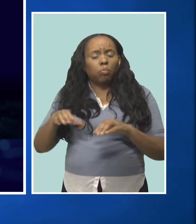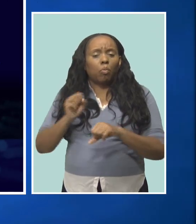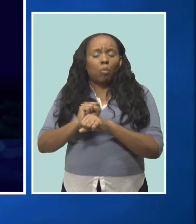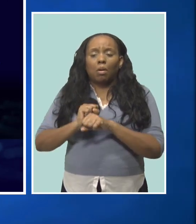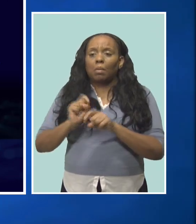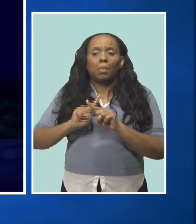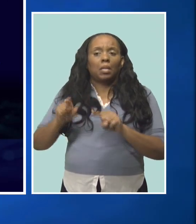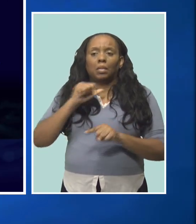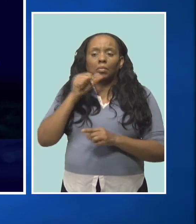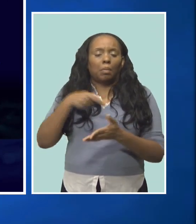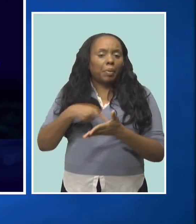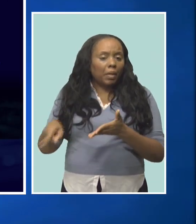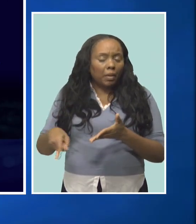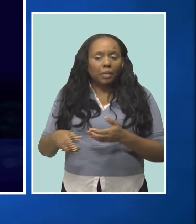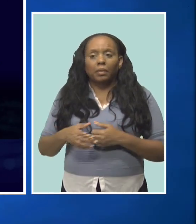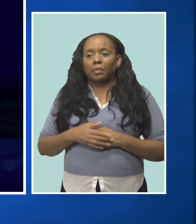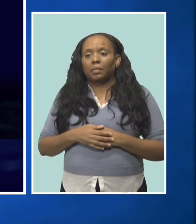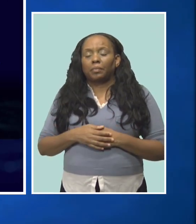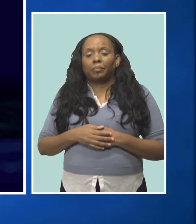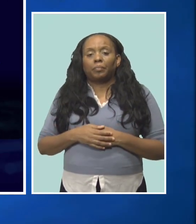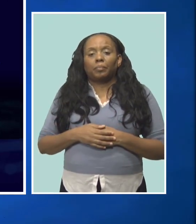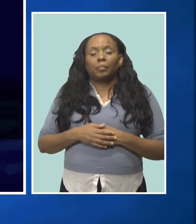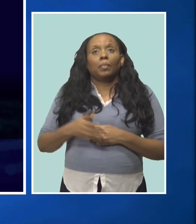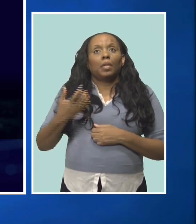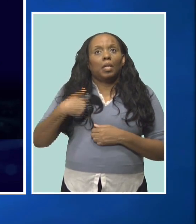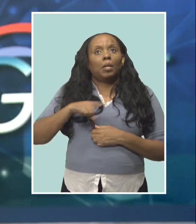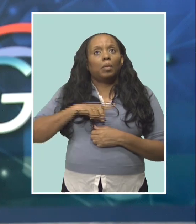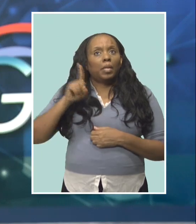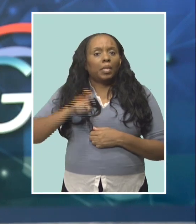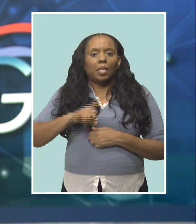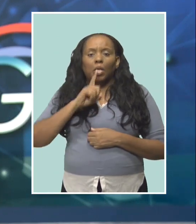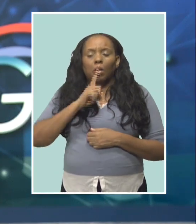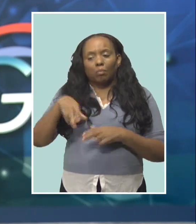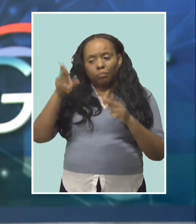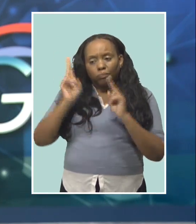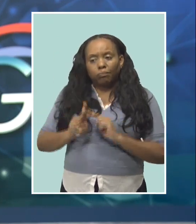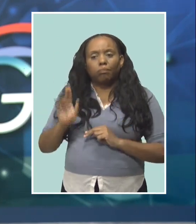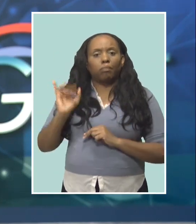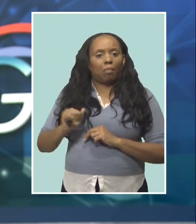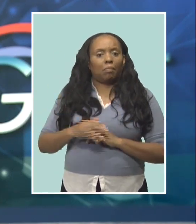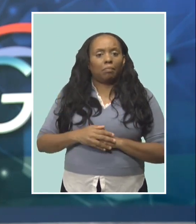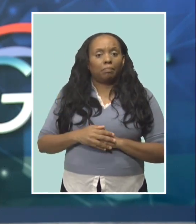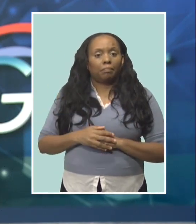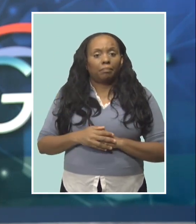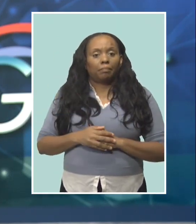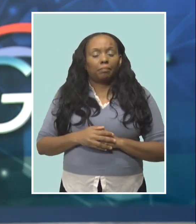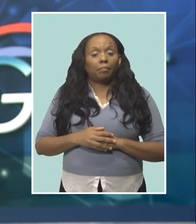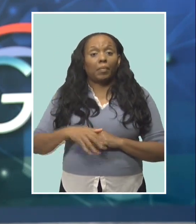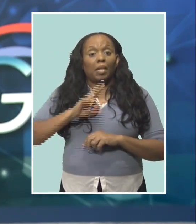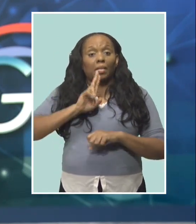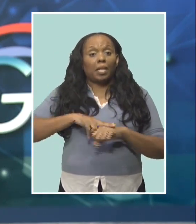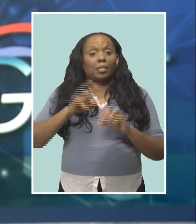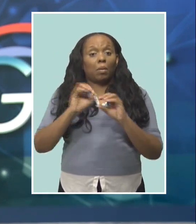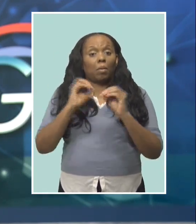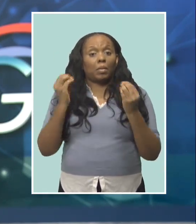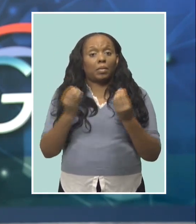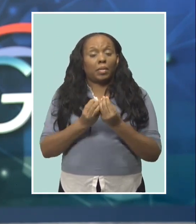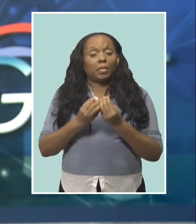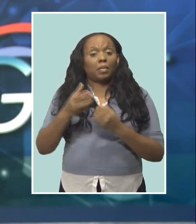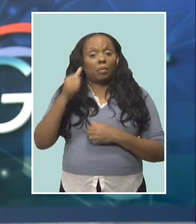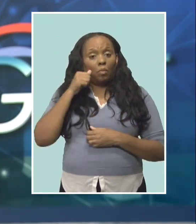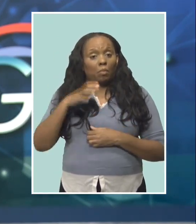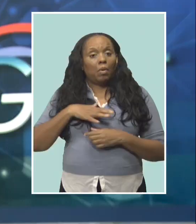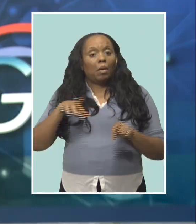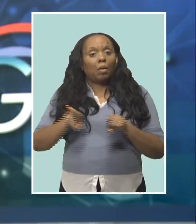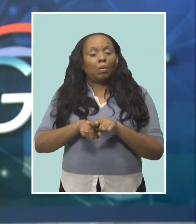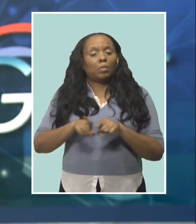to start some research particularly at gender and aging. And the National Organization of Women is also saluting women